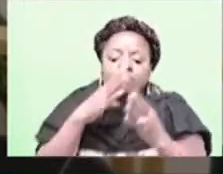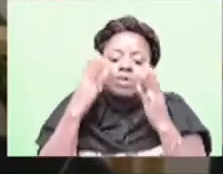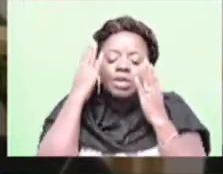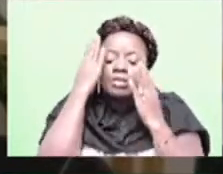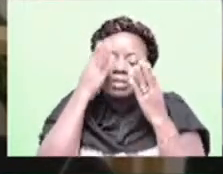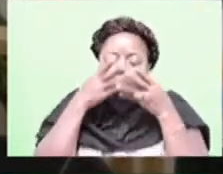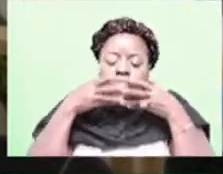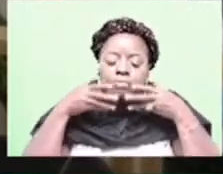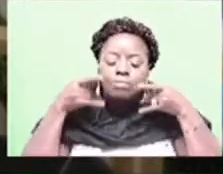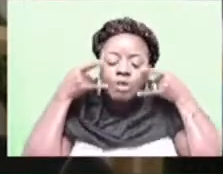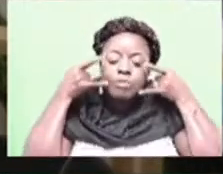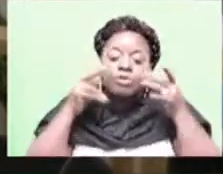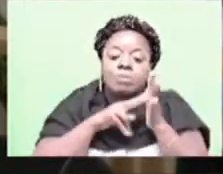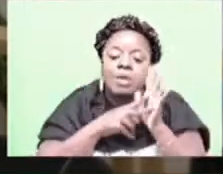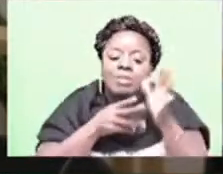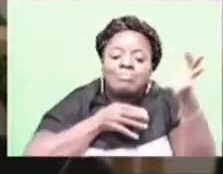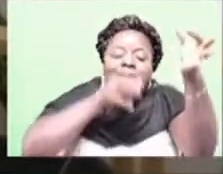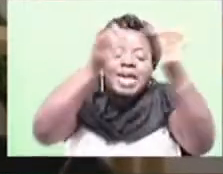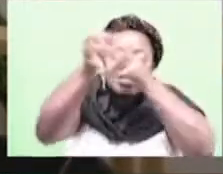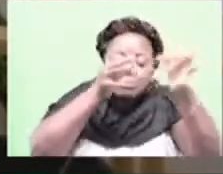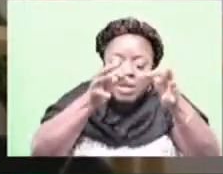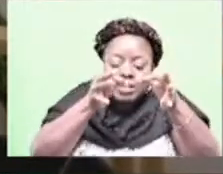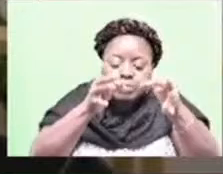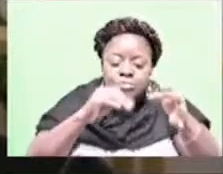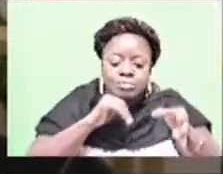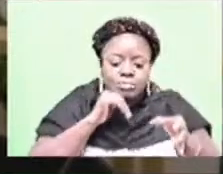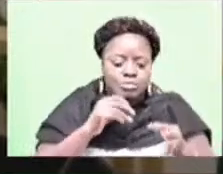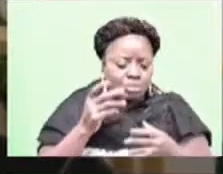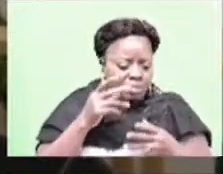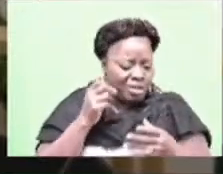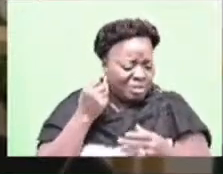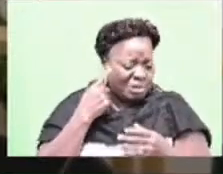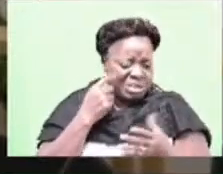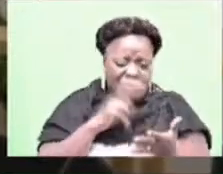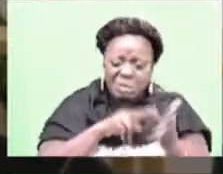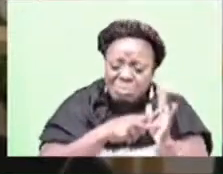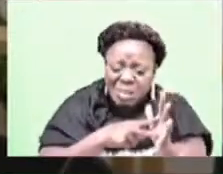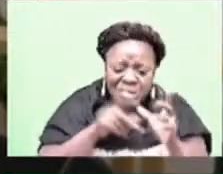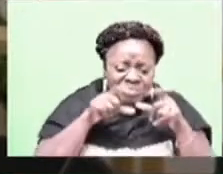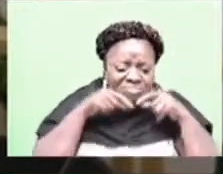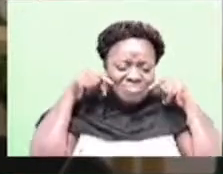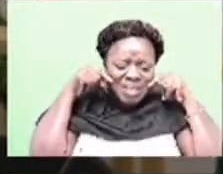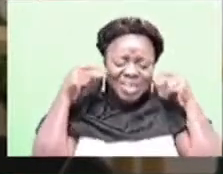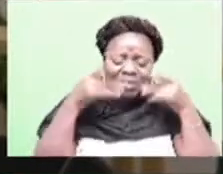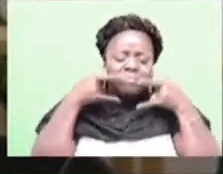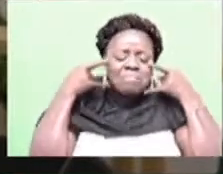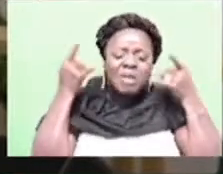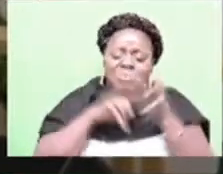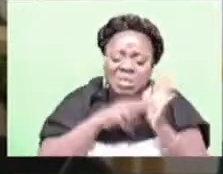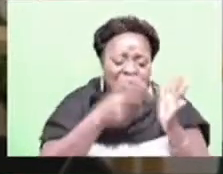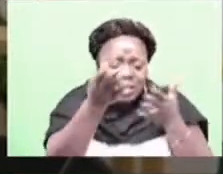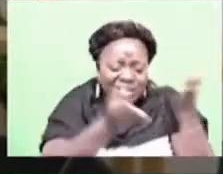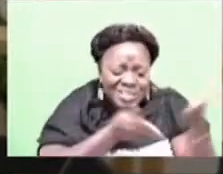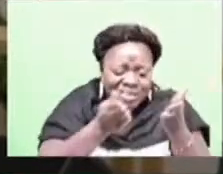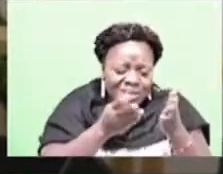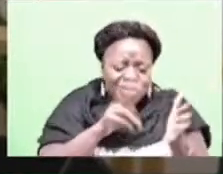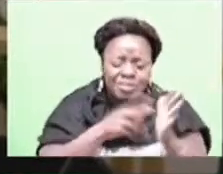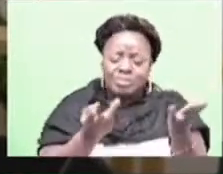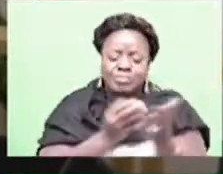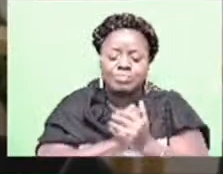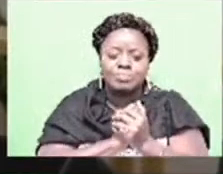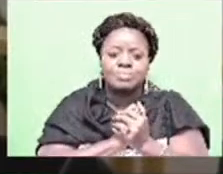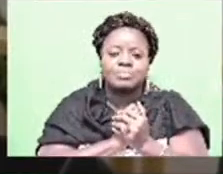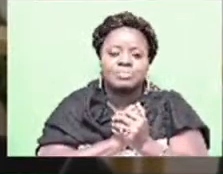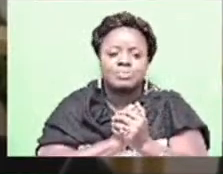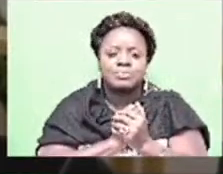was clearly defined. There was no ambiguity in the law. And while the Attorney General may say it will come in the regulations, and I know we are not